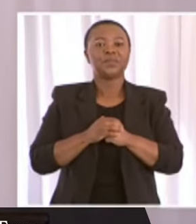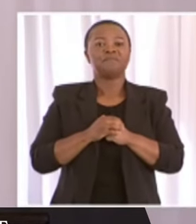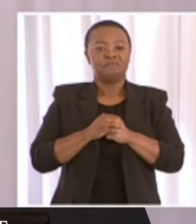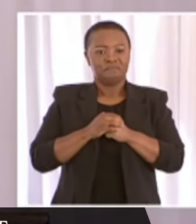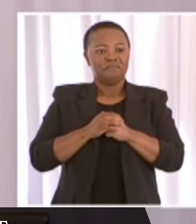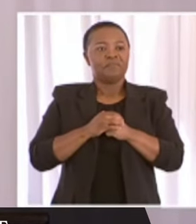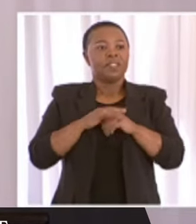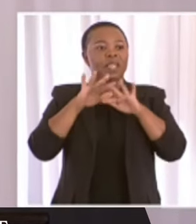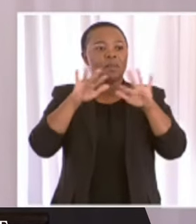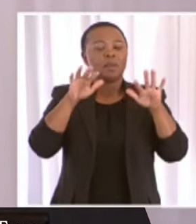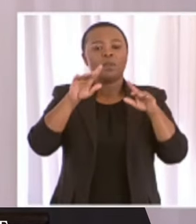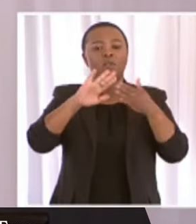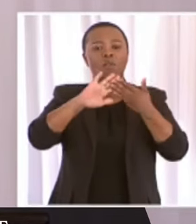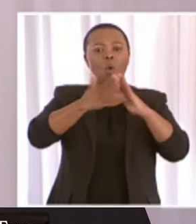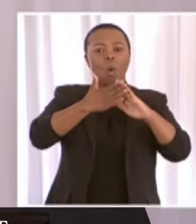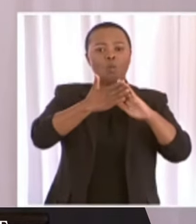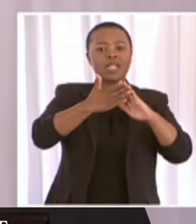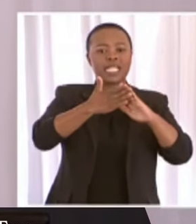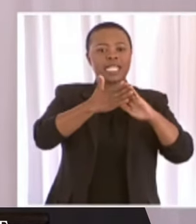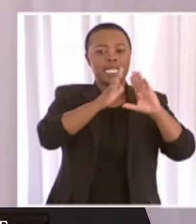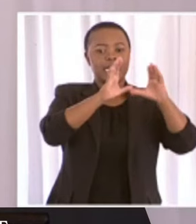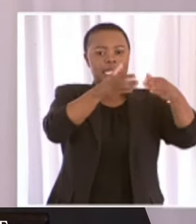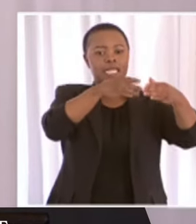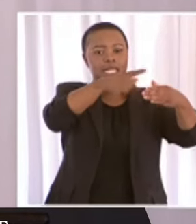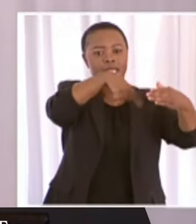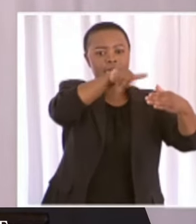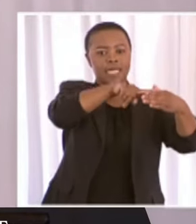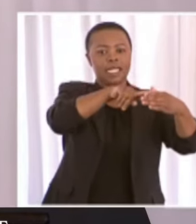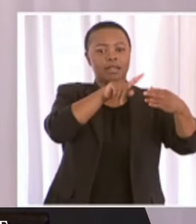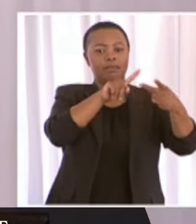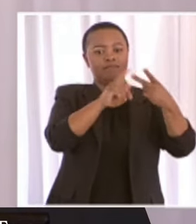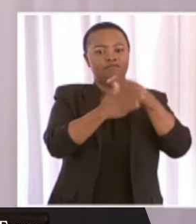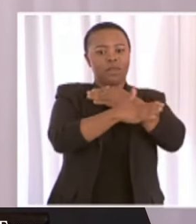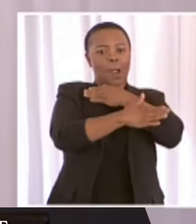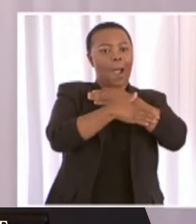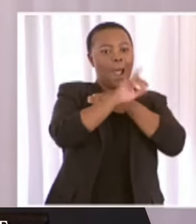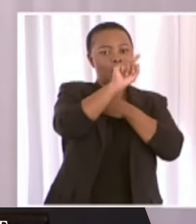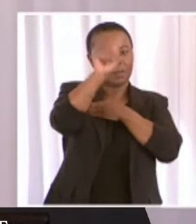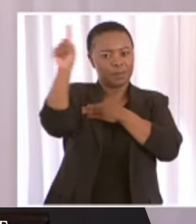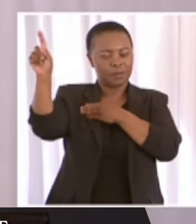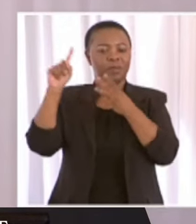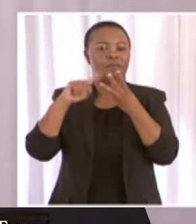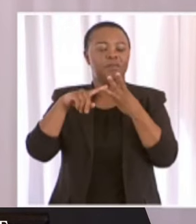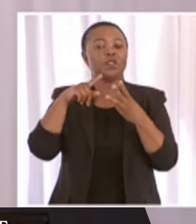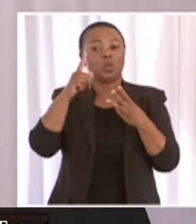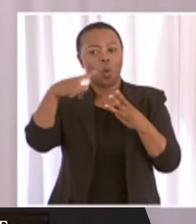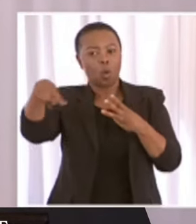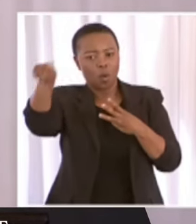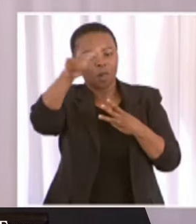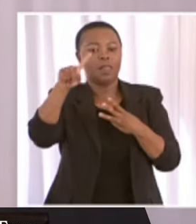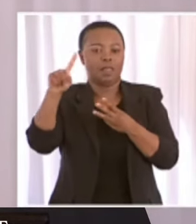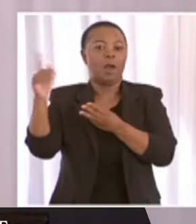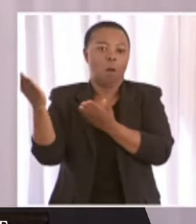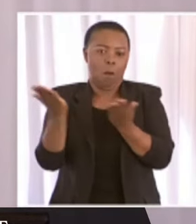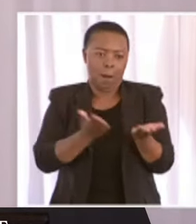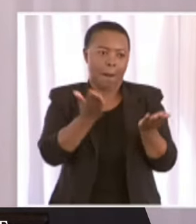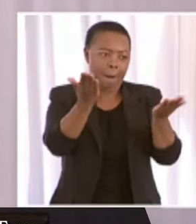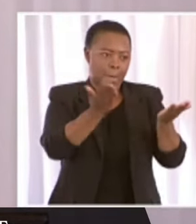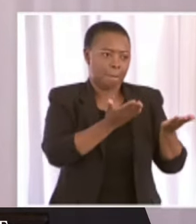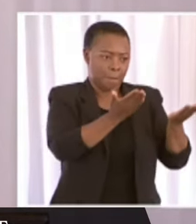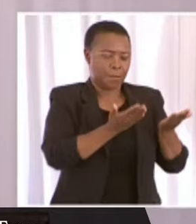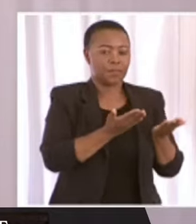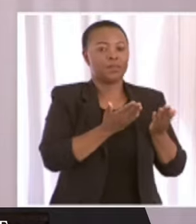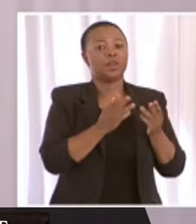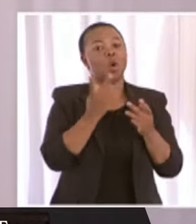of the diplomatic community present. You too are welcome. Let me then acknowledge the